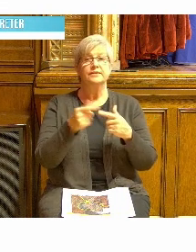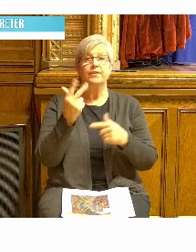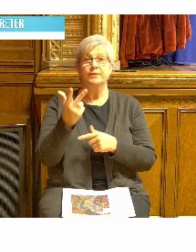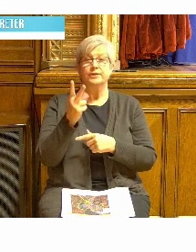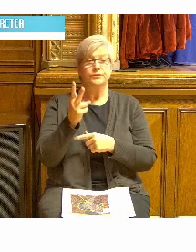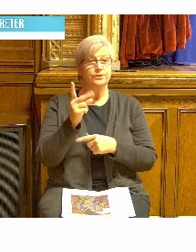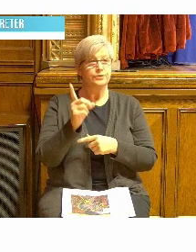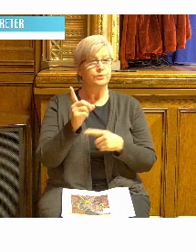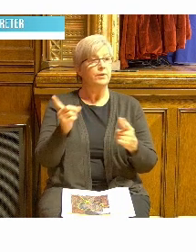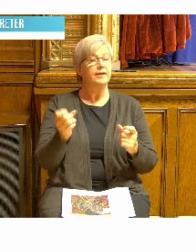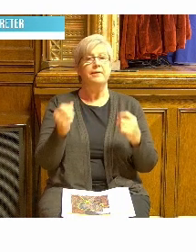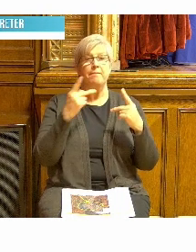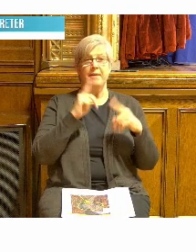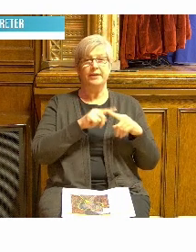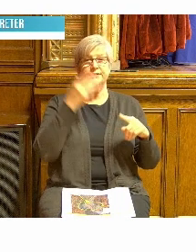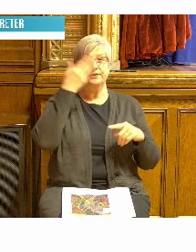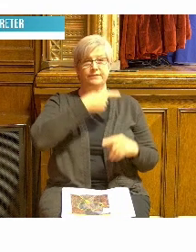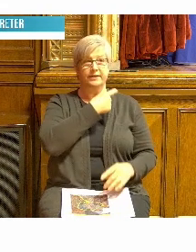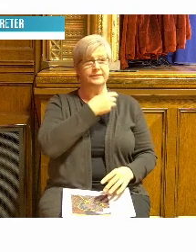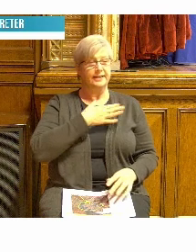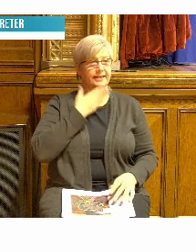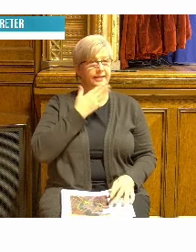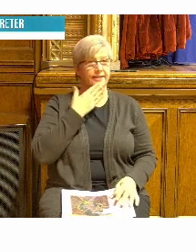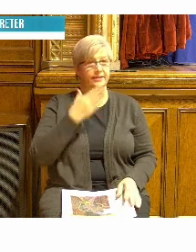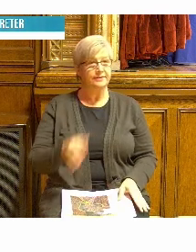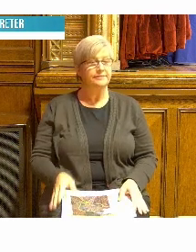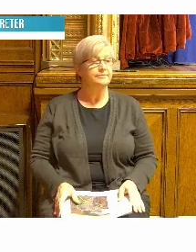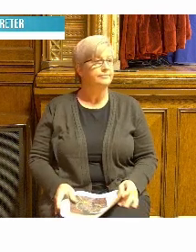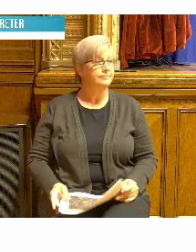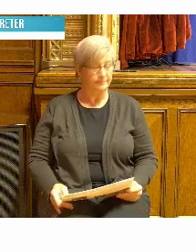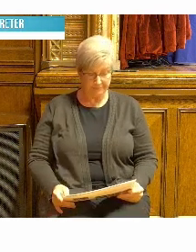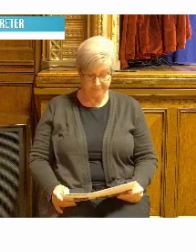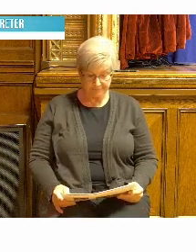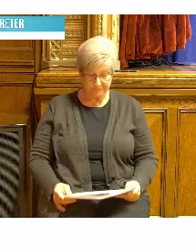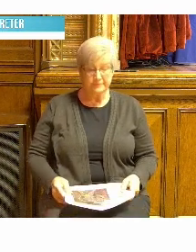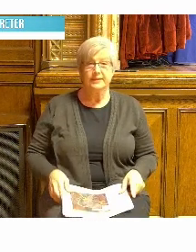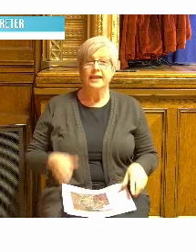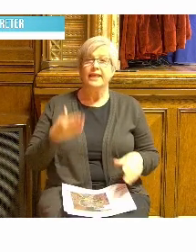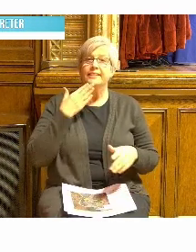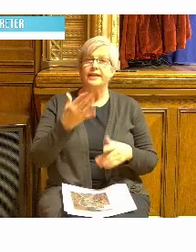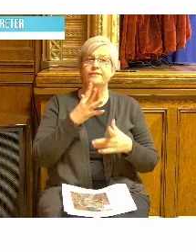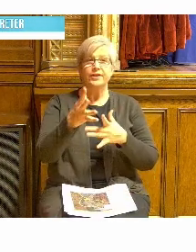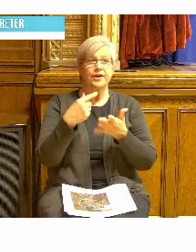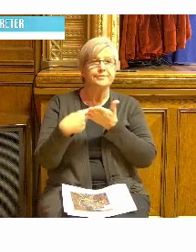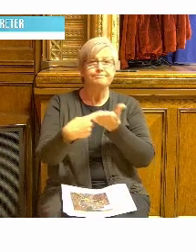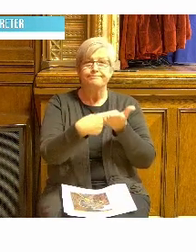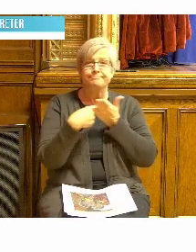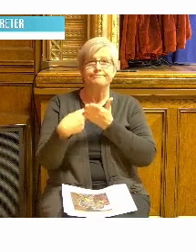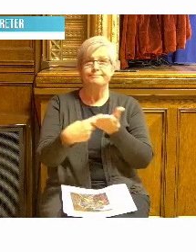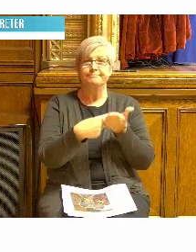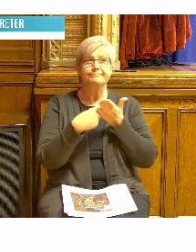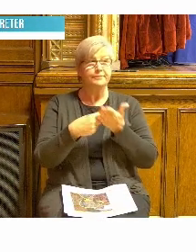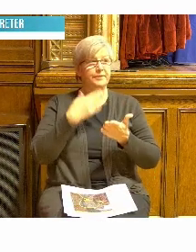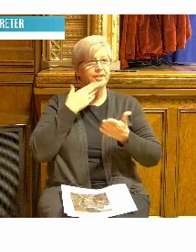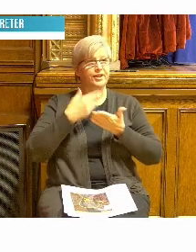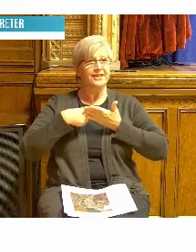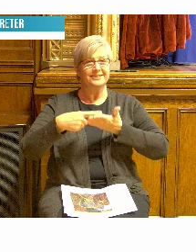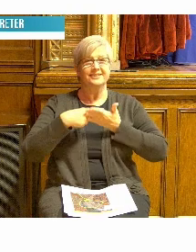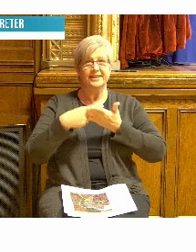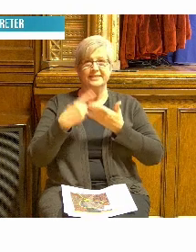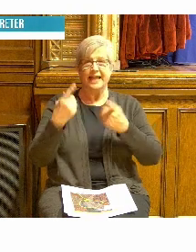3, 2, and 1. Thank you for those engaging conversations that you were having at your